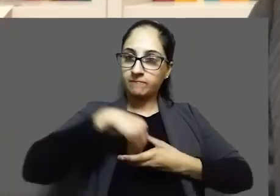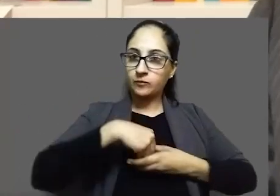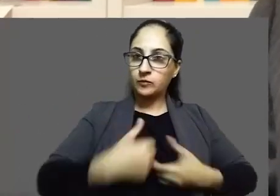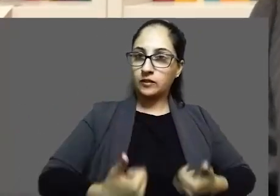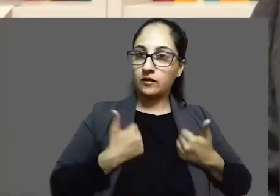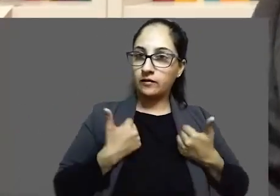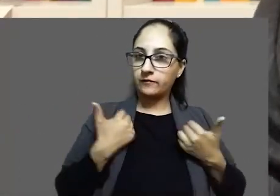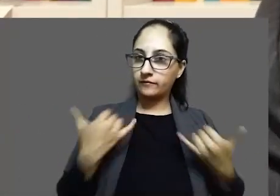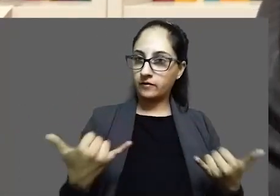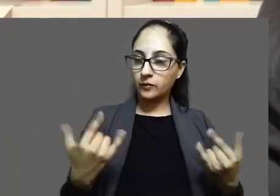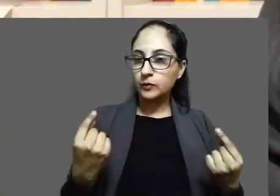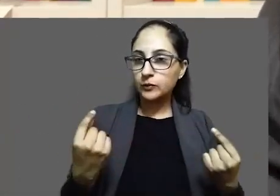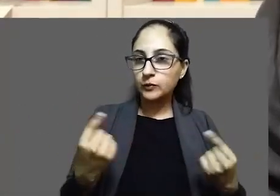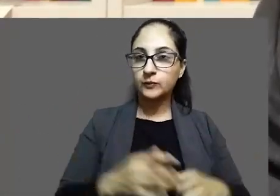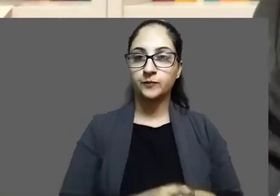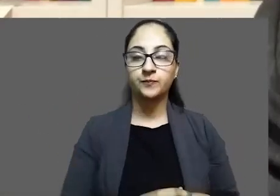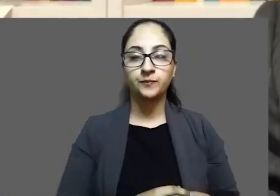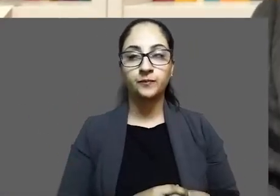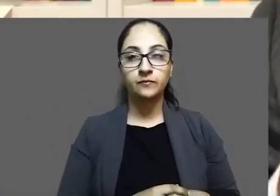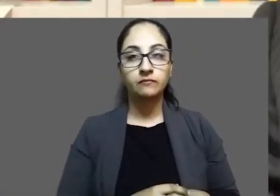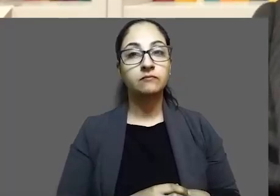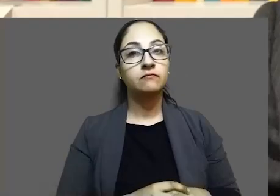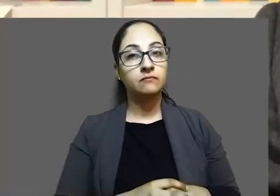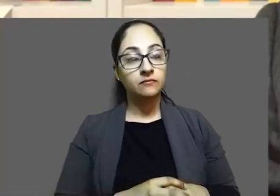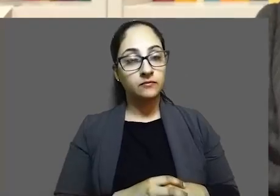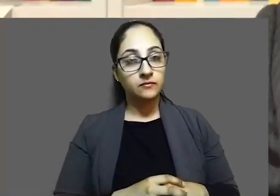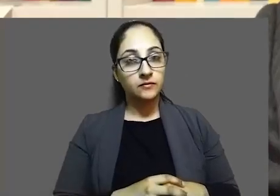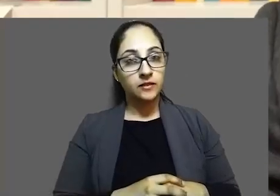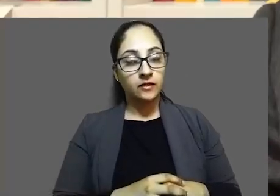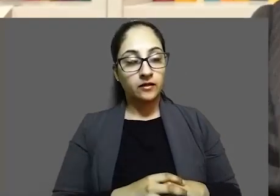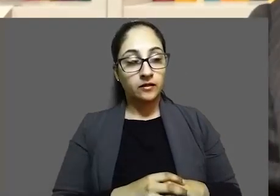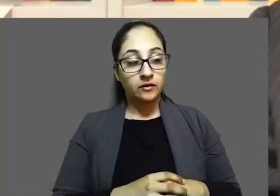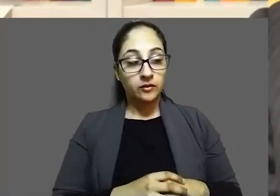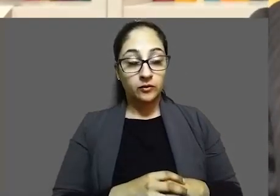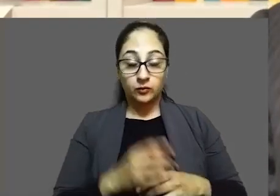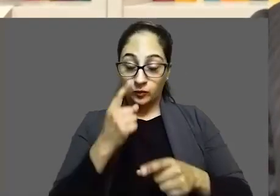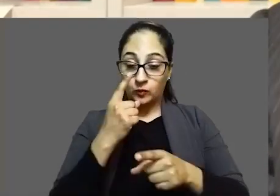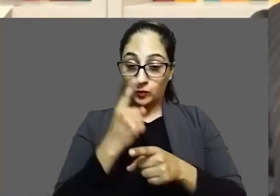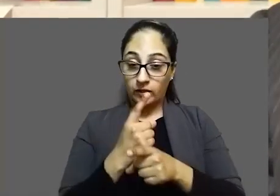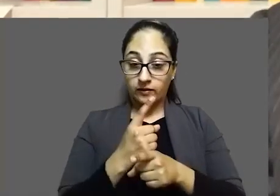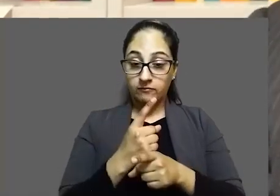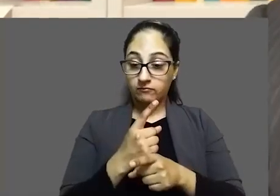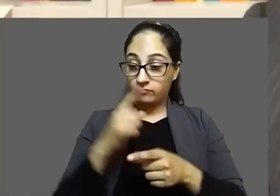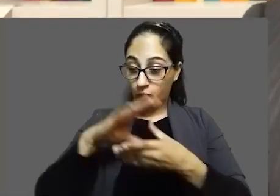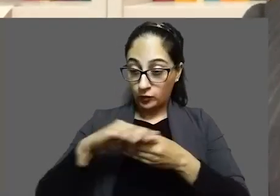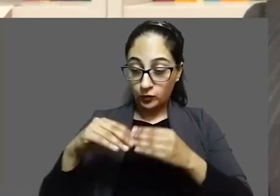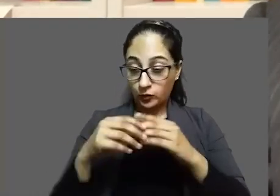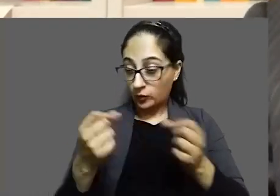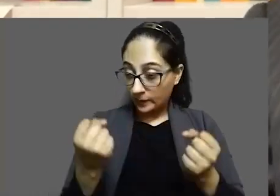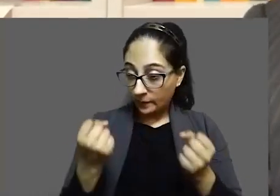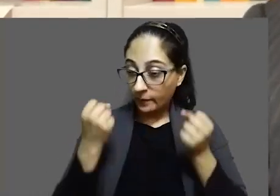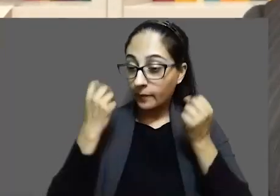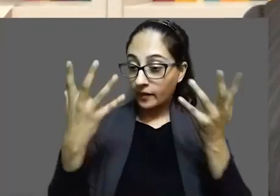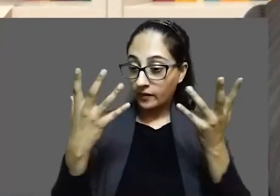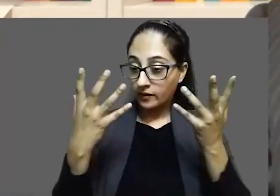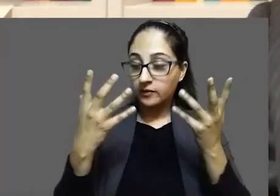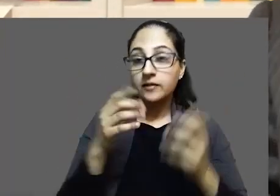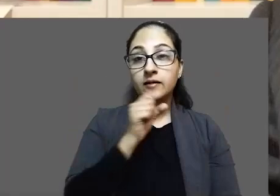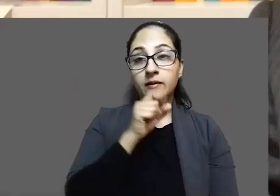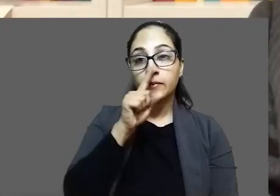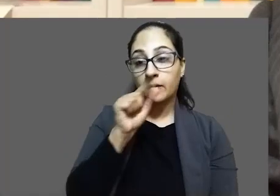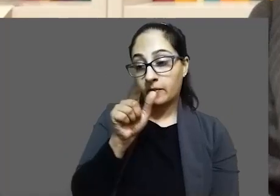that. But we have to be conscious that when we tell these stories, we're not just telling one type of story, right? It's not